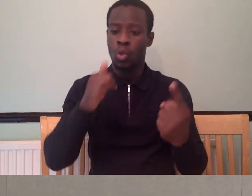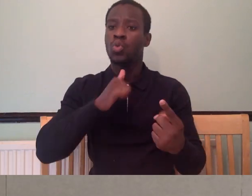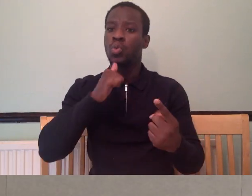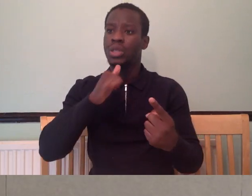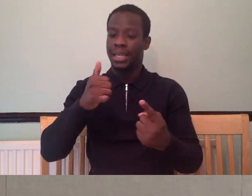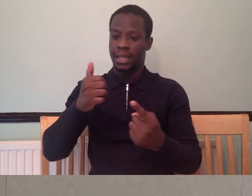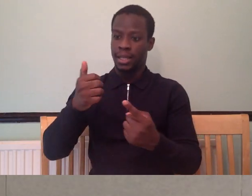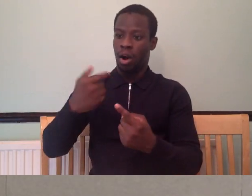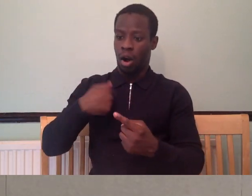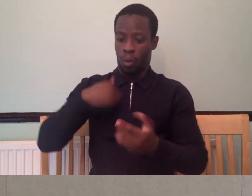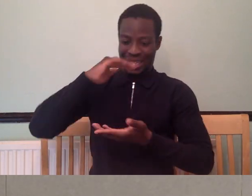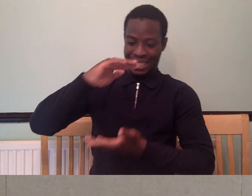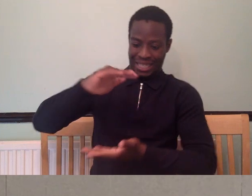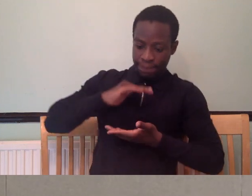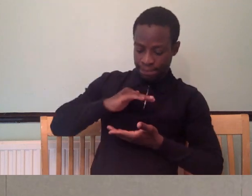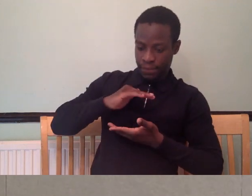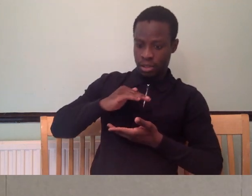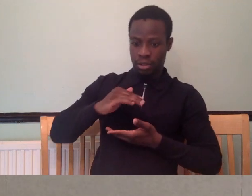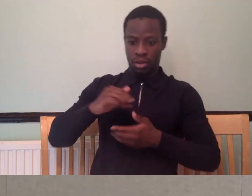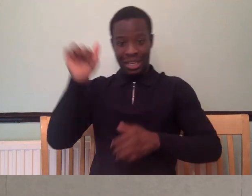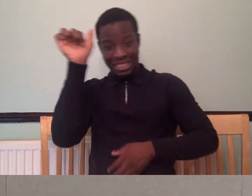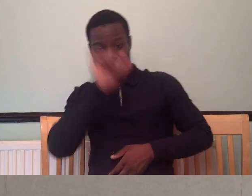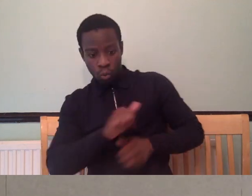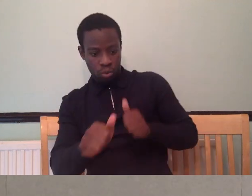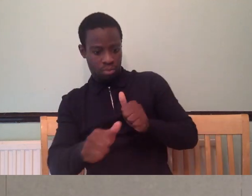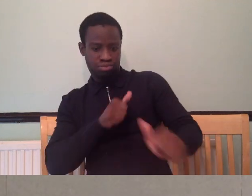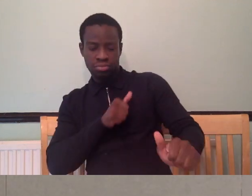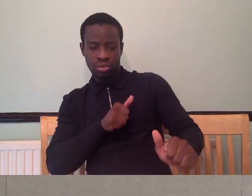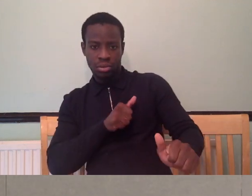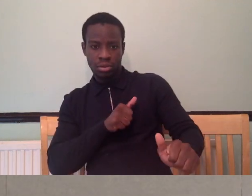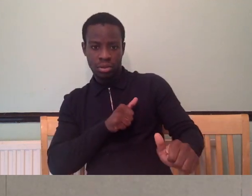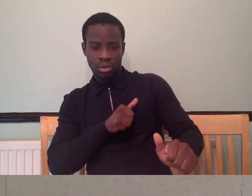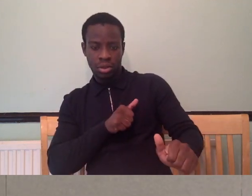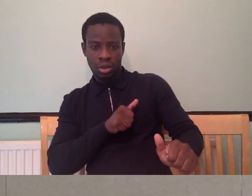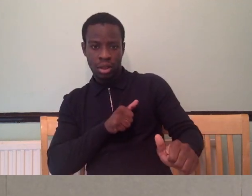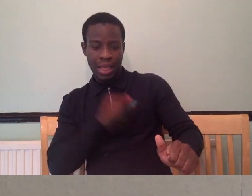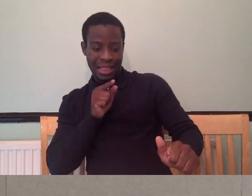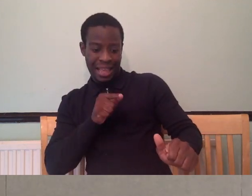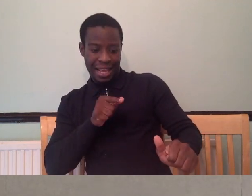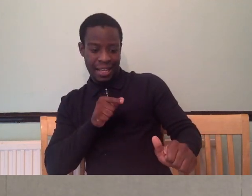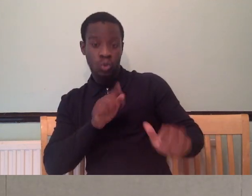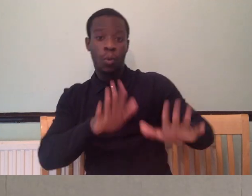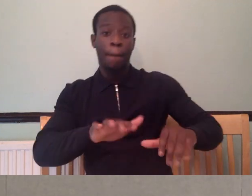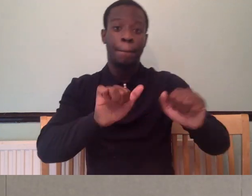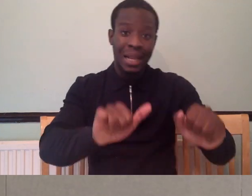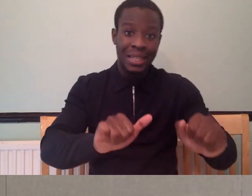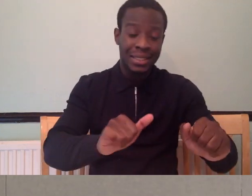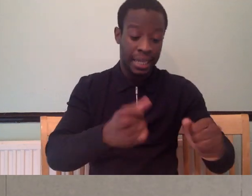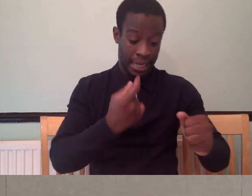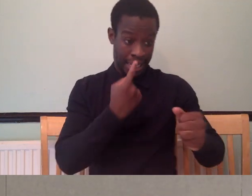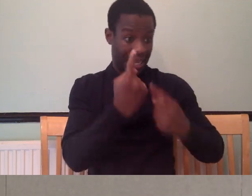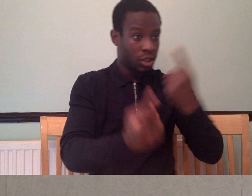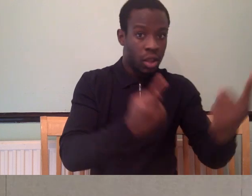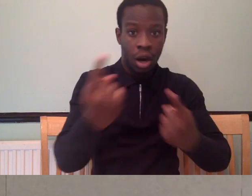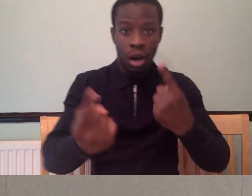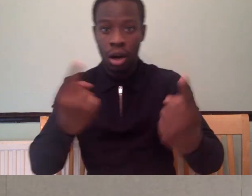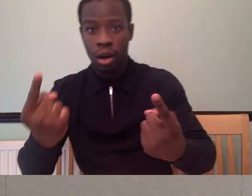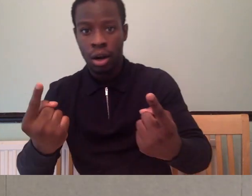our talents, our compassion, concern for one another, in order to bless each